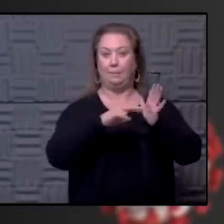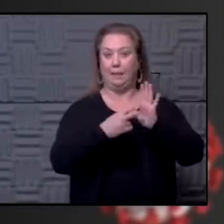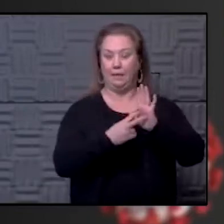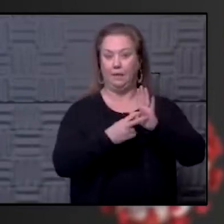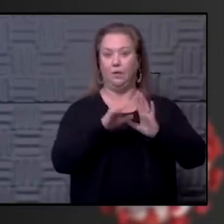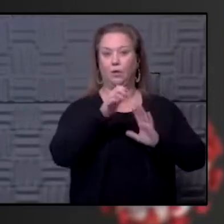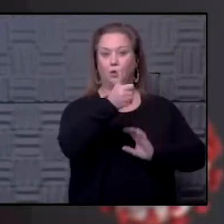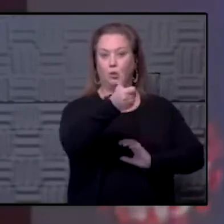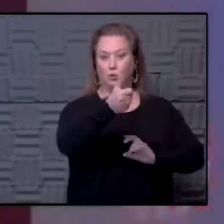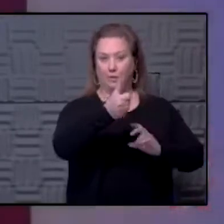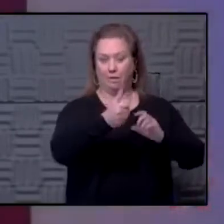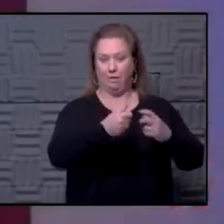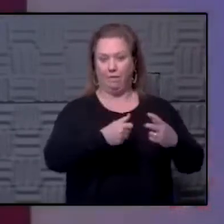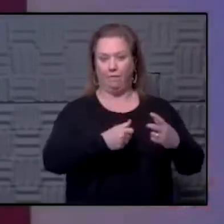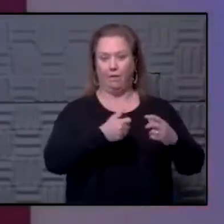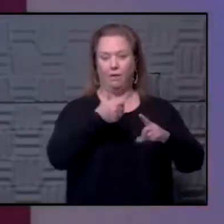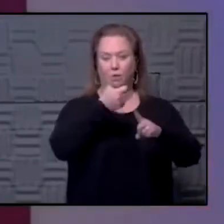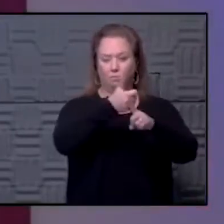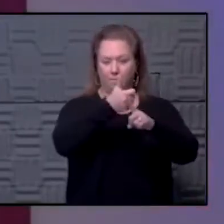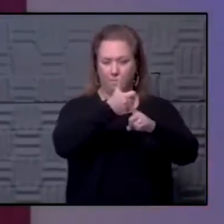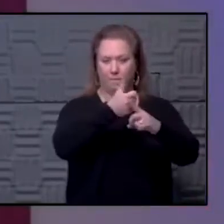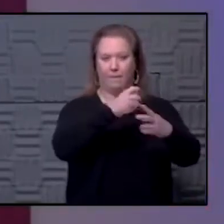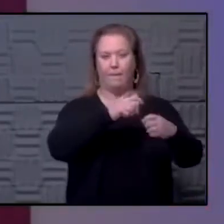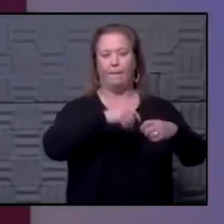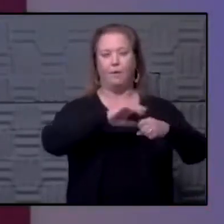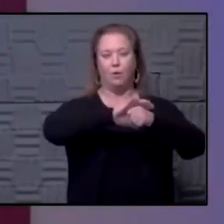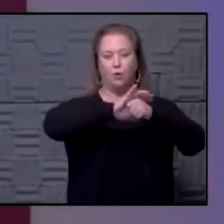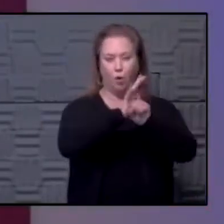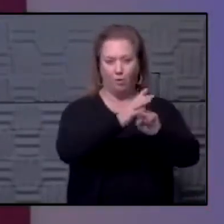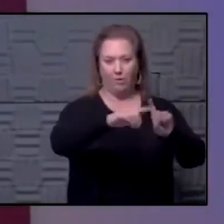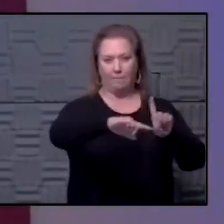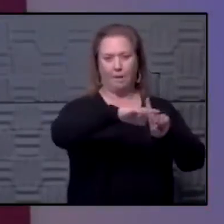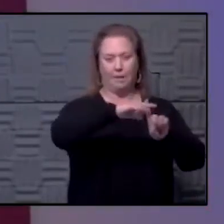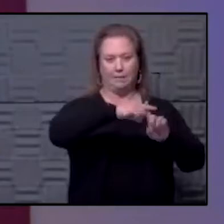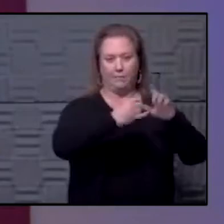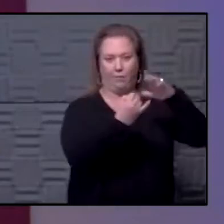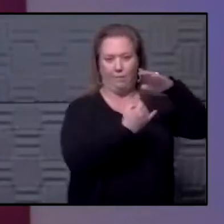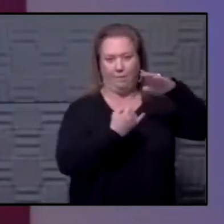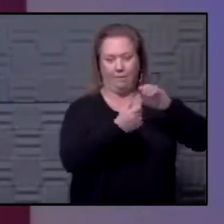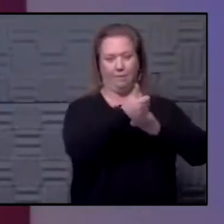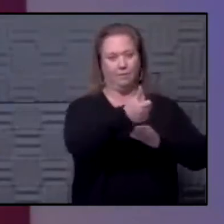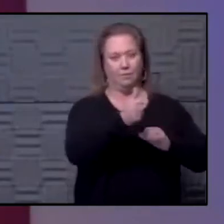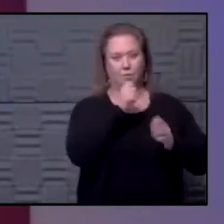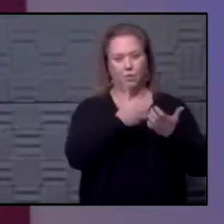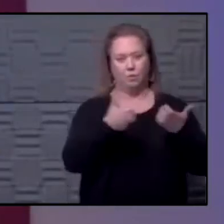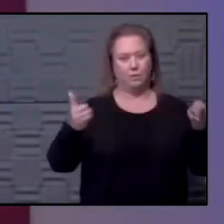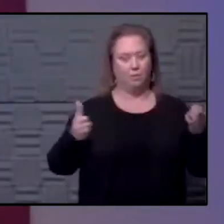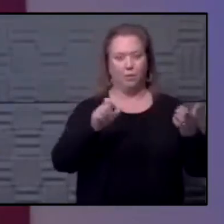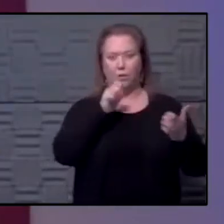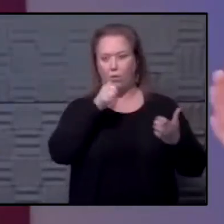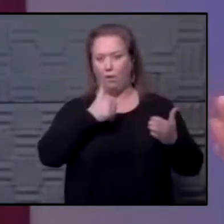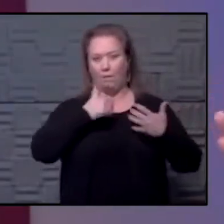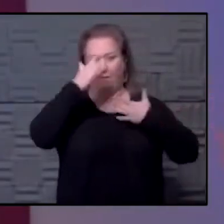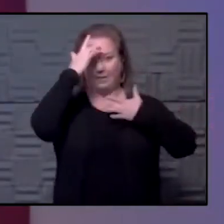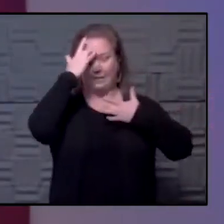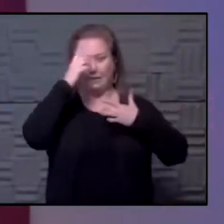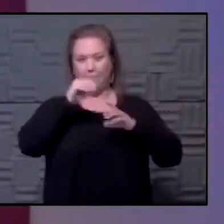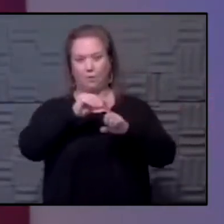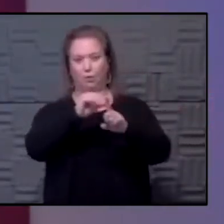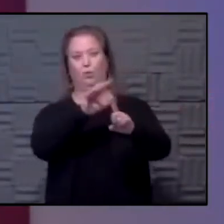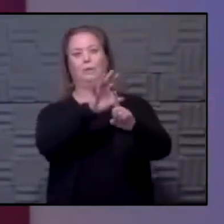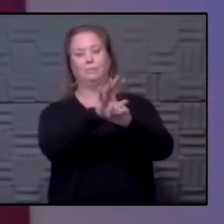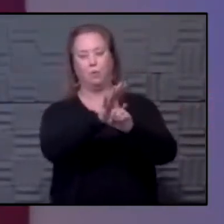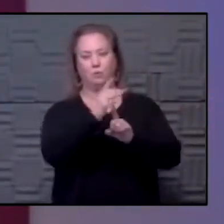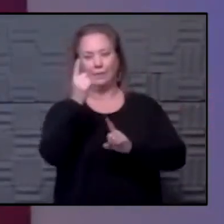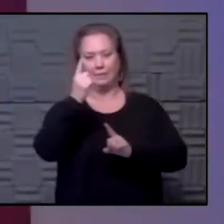are positive yourself and you need to isolate from those around you. Quarantine means that you don't have the disease, but you were exposed